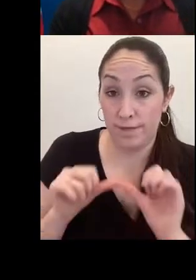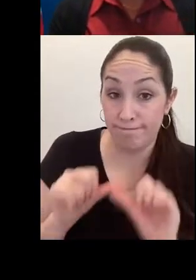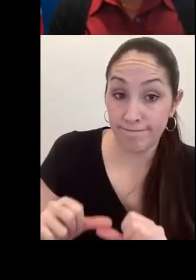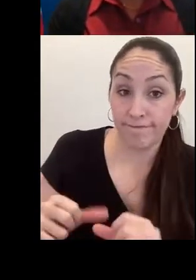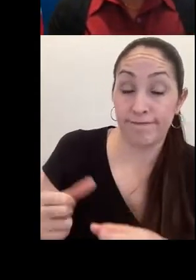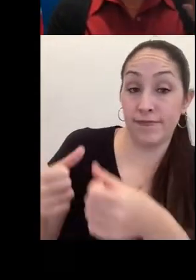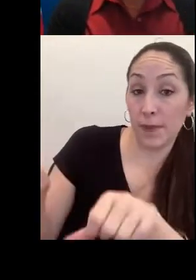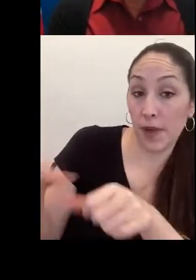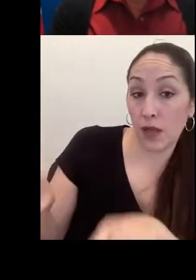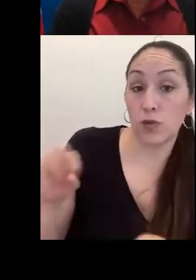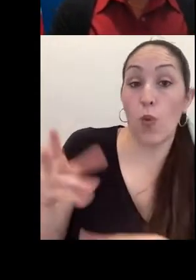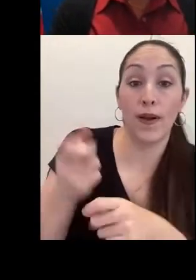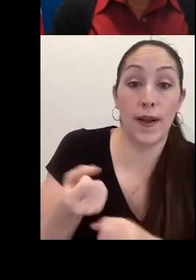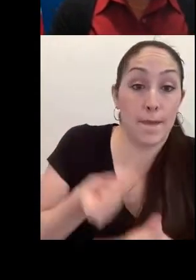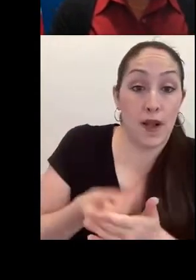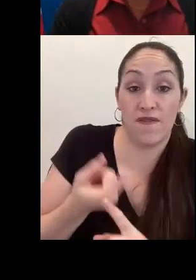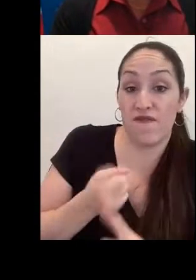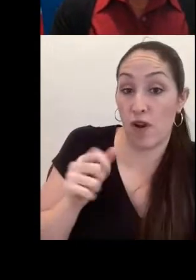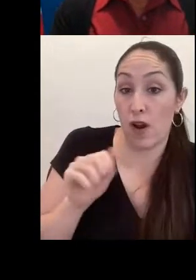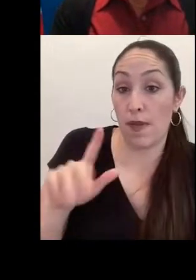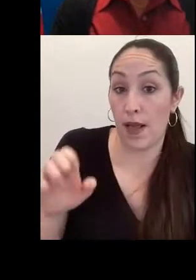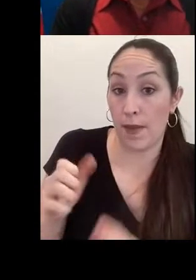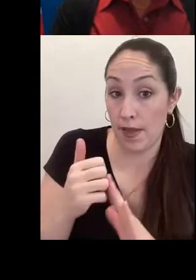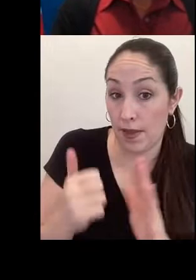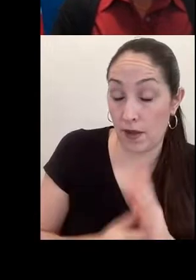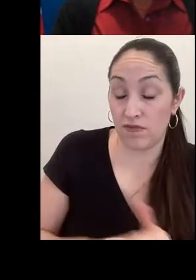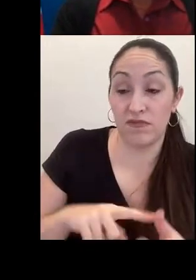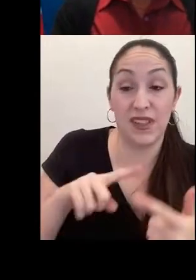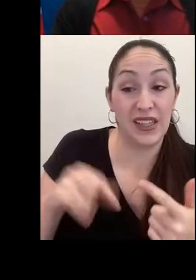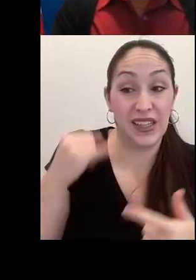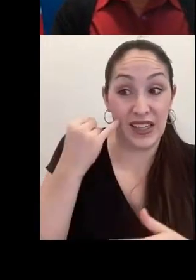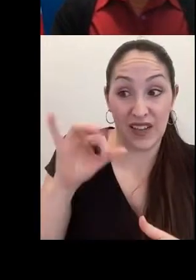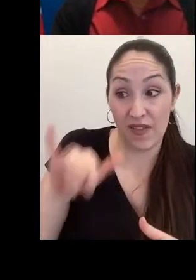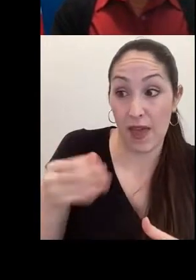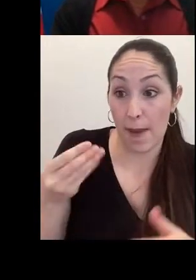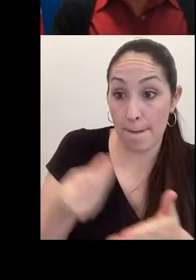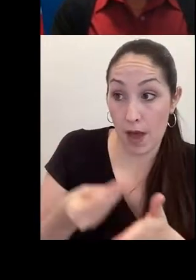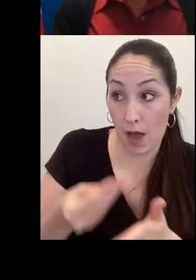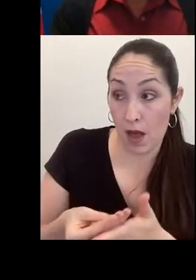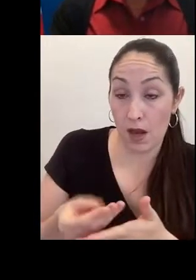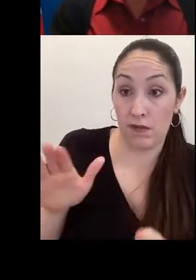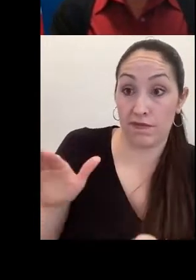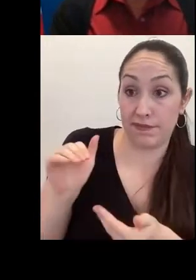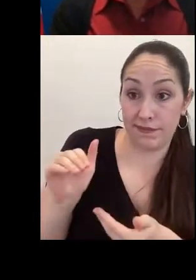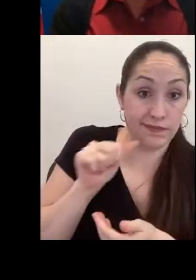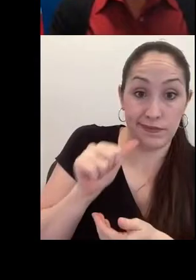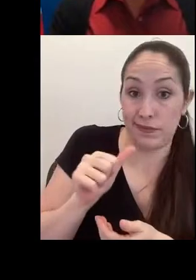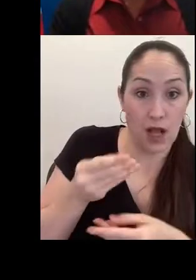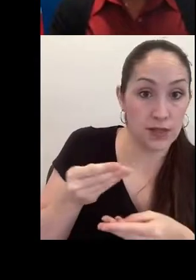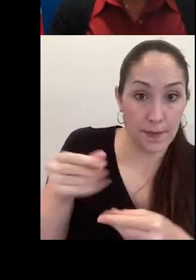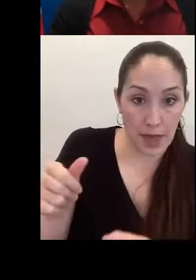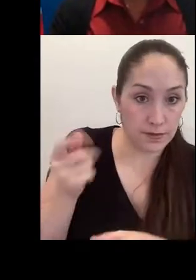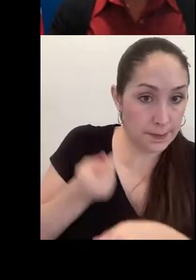ABLE account, the distribution is unspent, the distribution is identifiable, and the individual